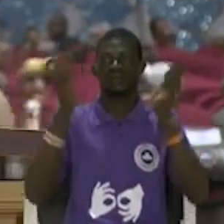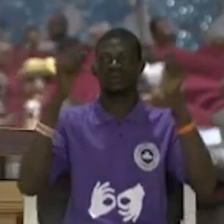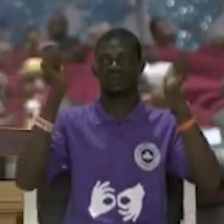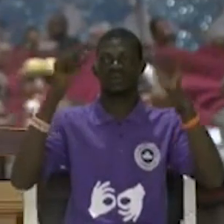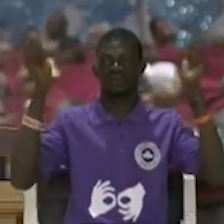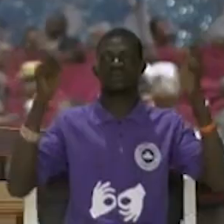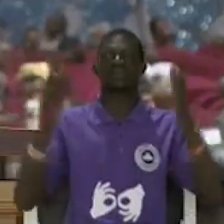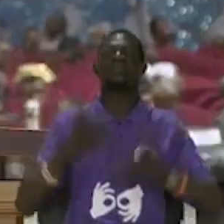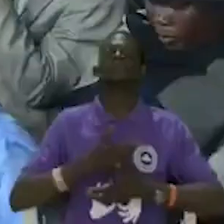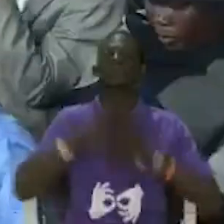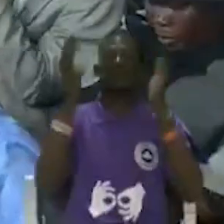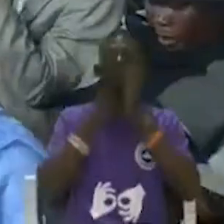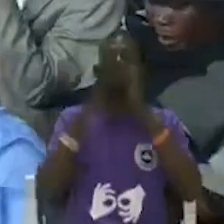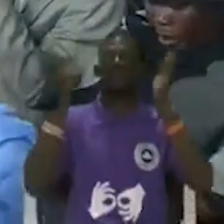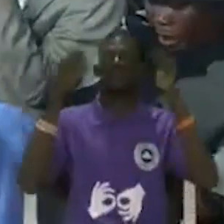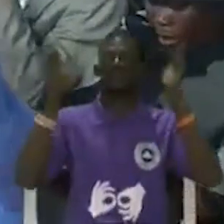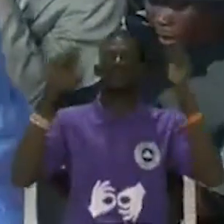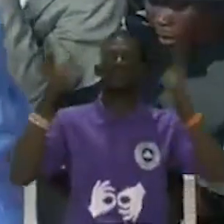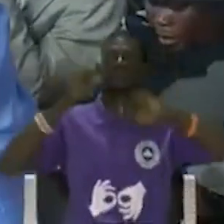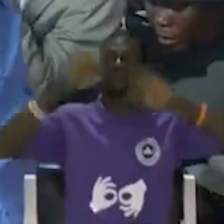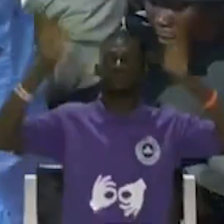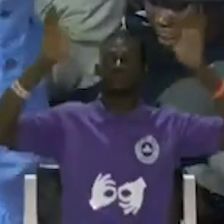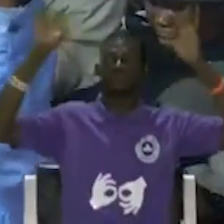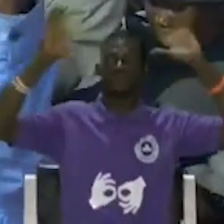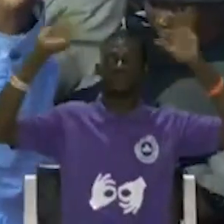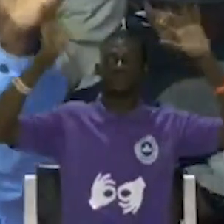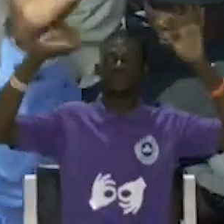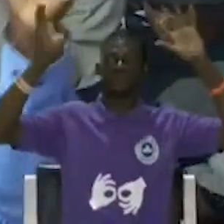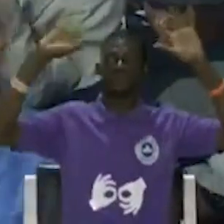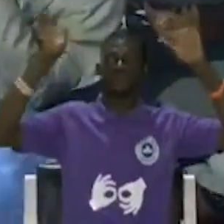shout hallelujah.